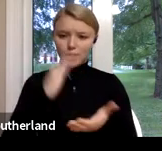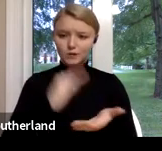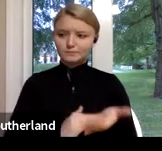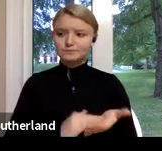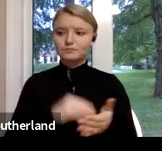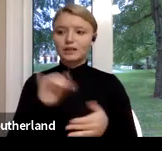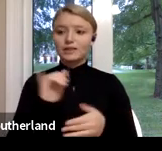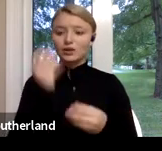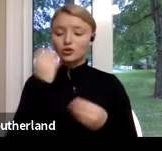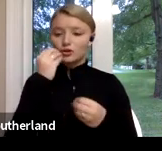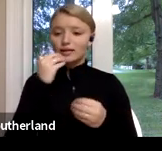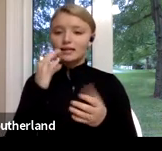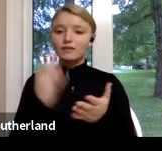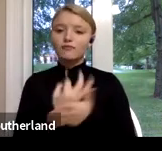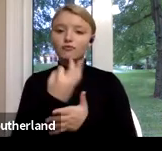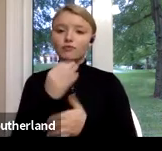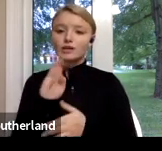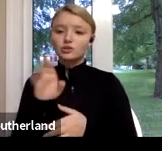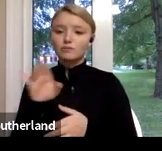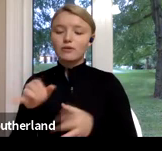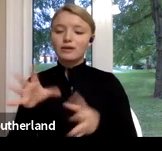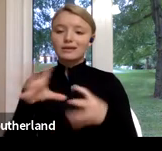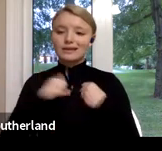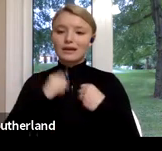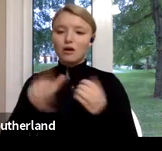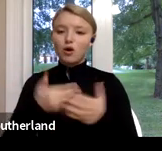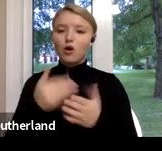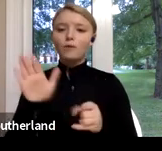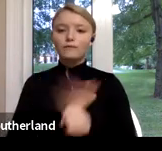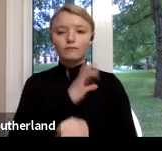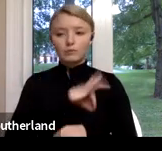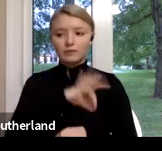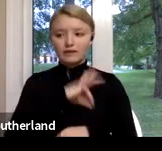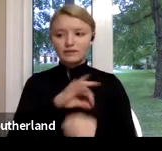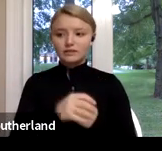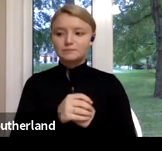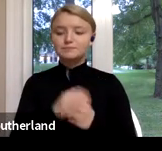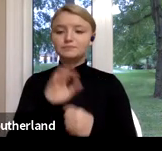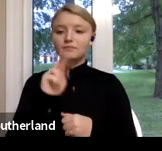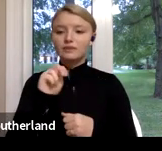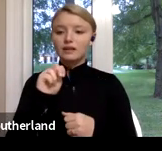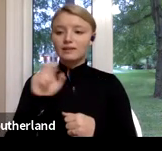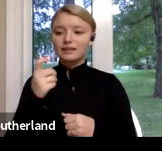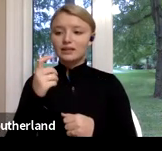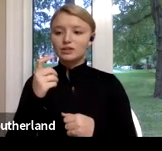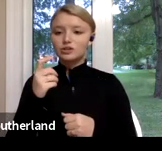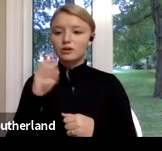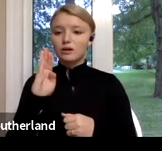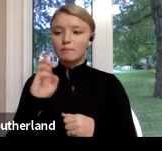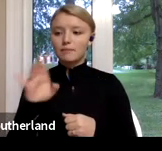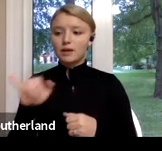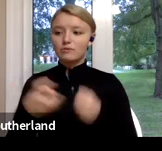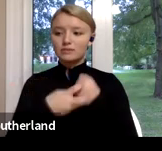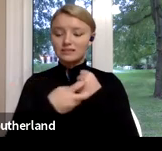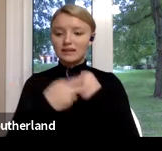berry. The Ningxia Wolfberry is saved during our processing, and that means that it is a powerhouse designed to fight